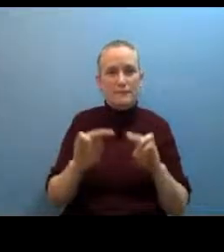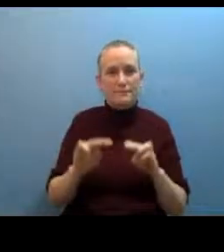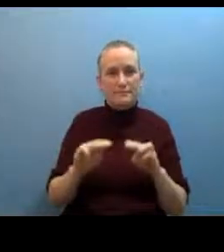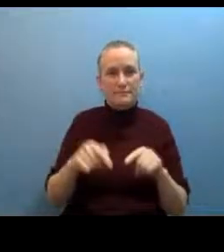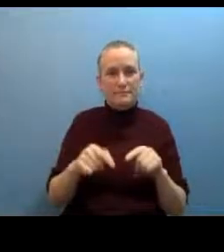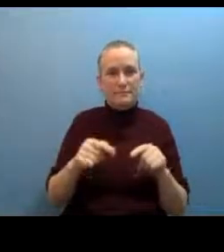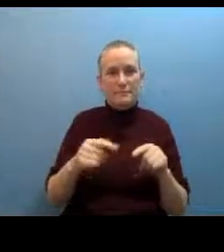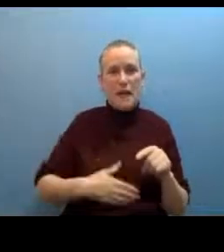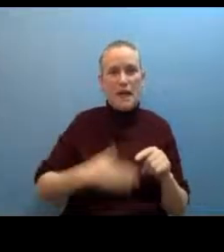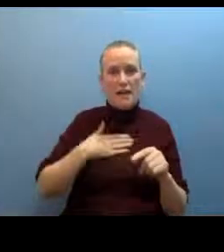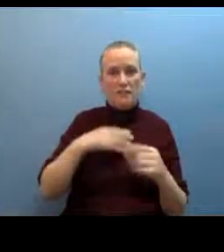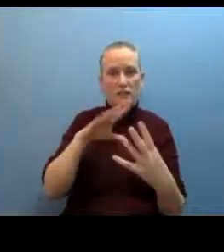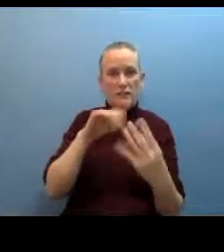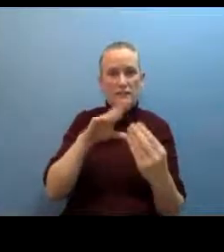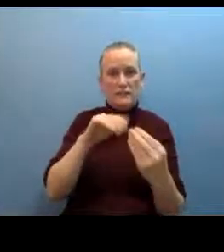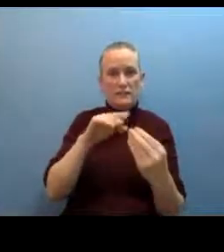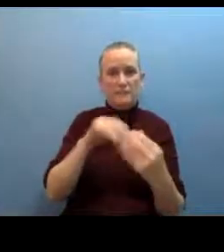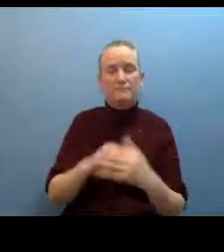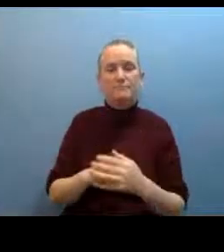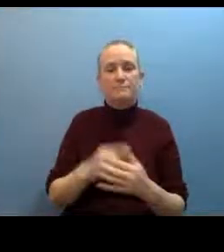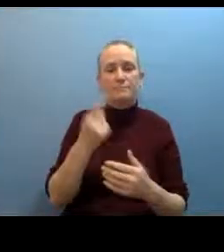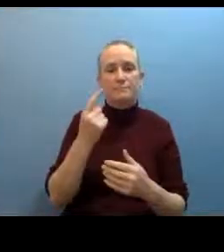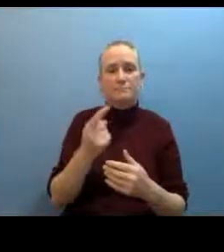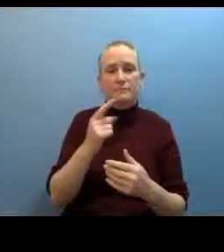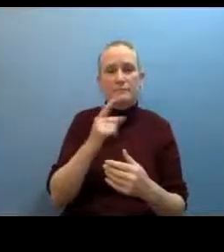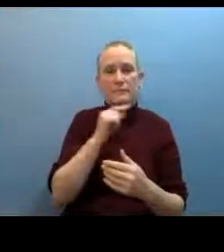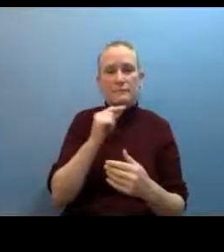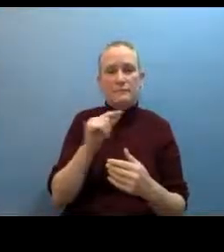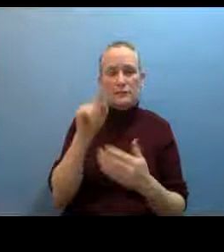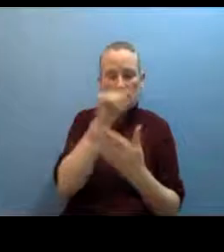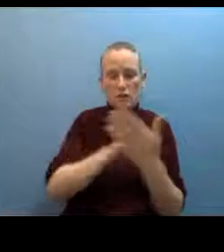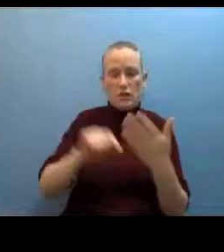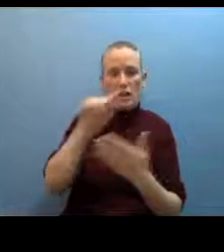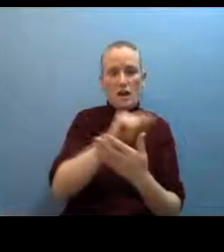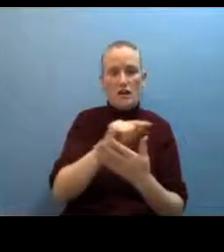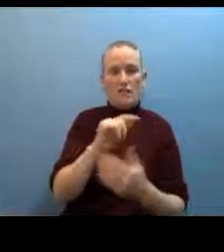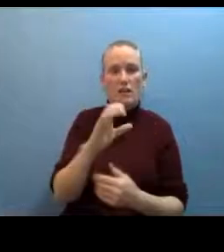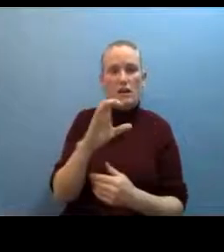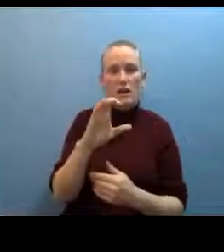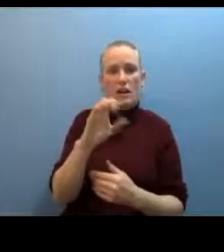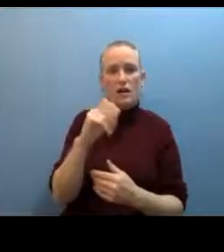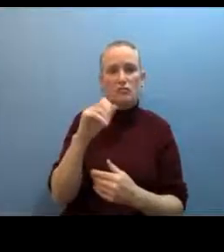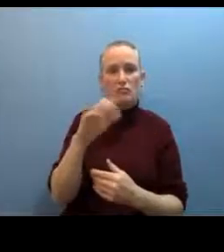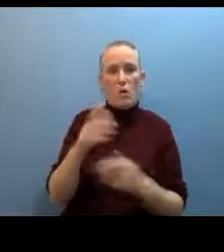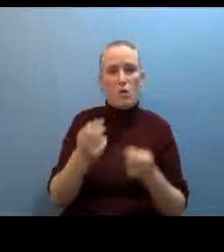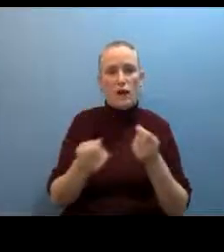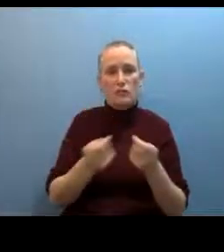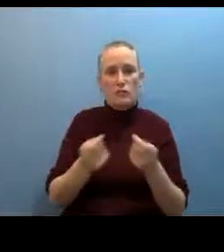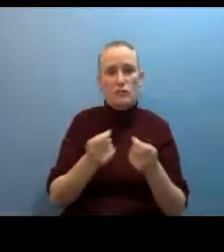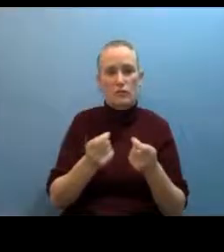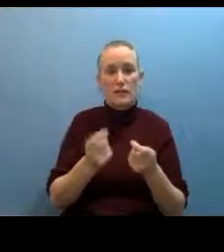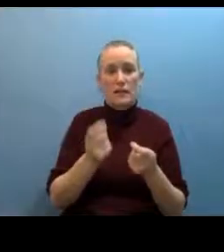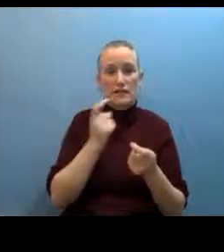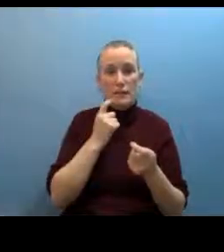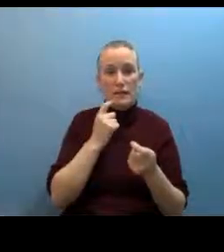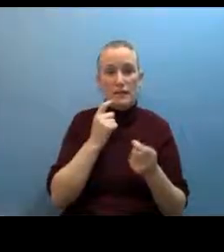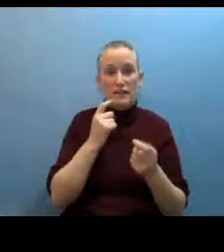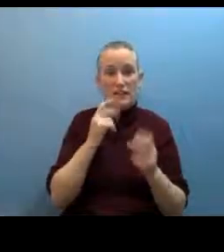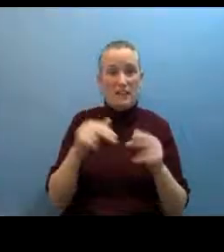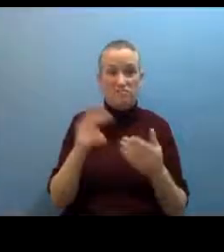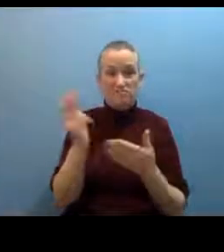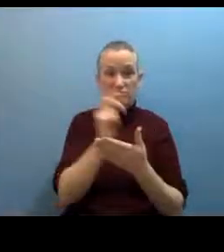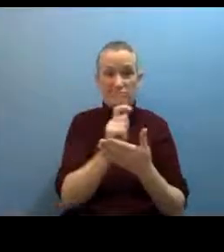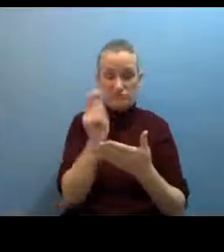chat. So one of them is the circle of control. So it's a really simple exercise that we'd use. So you can draw it yourself with a pen and